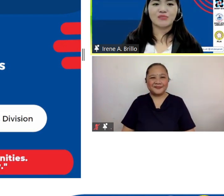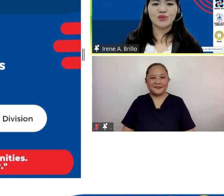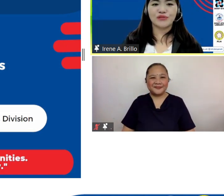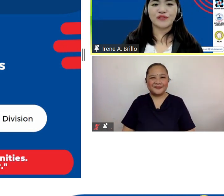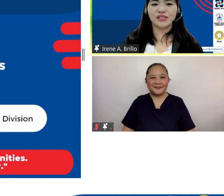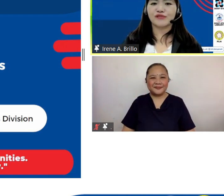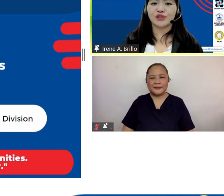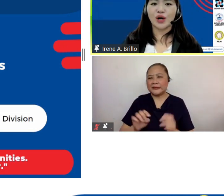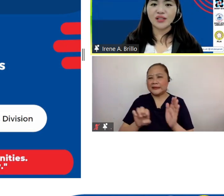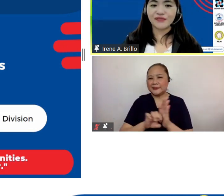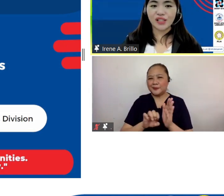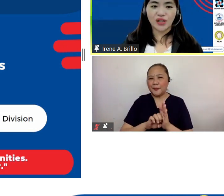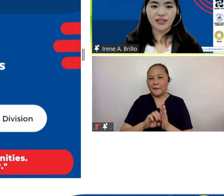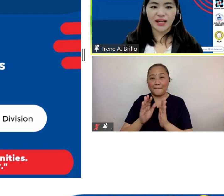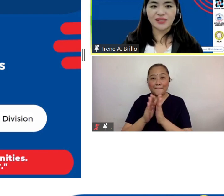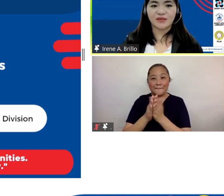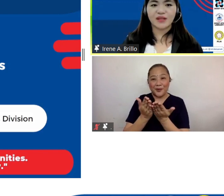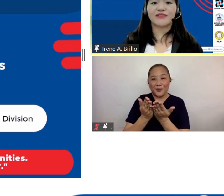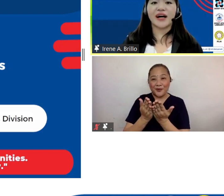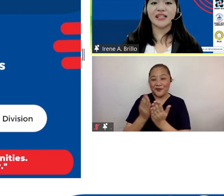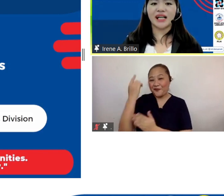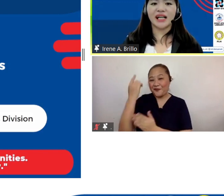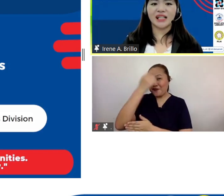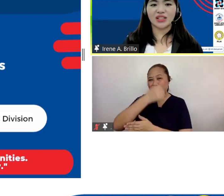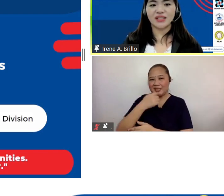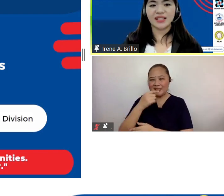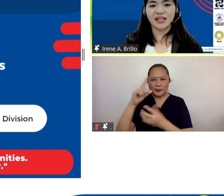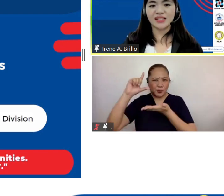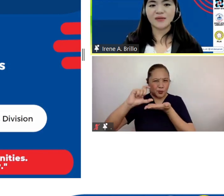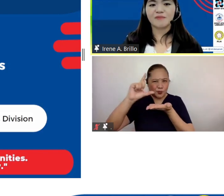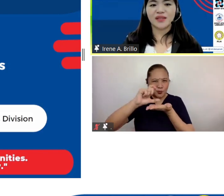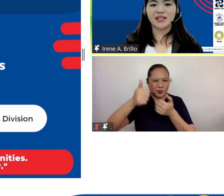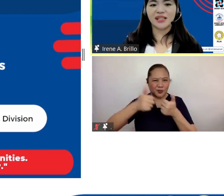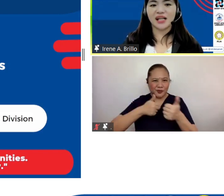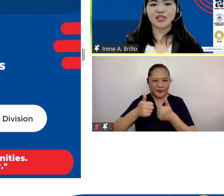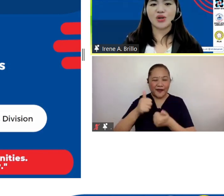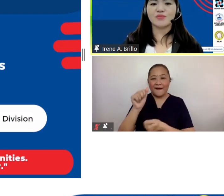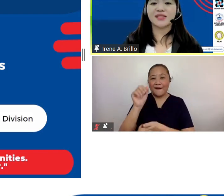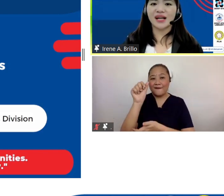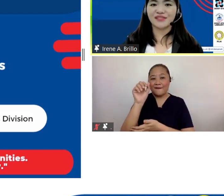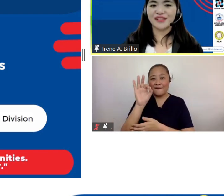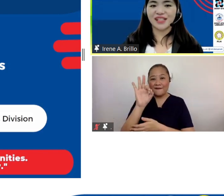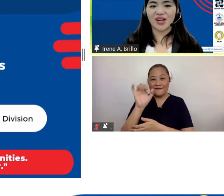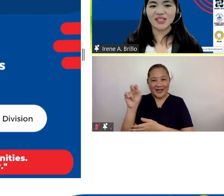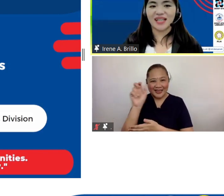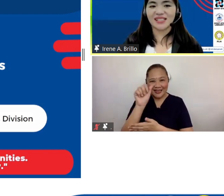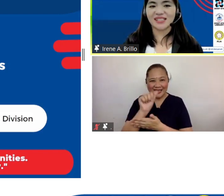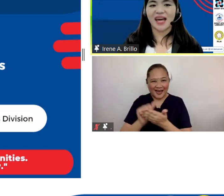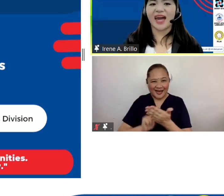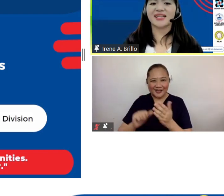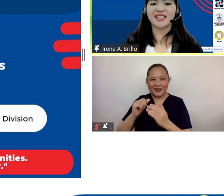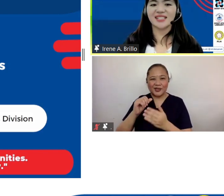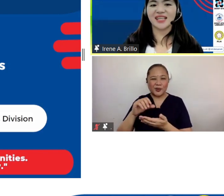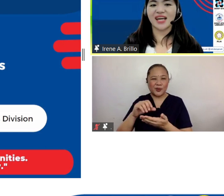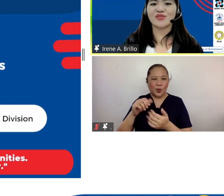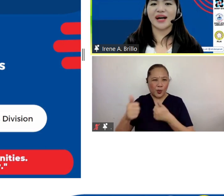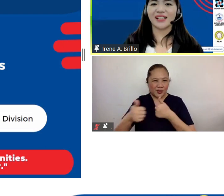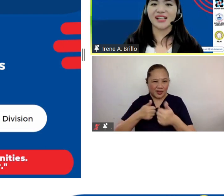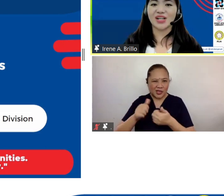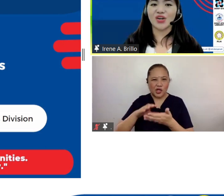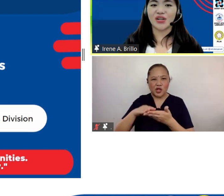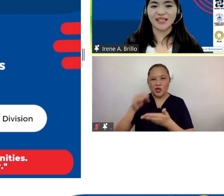Katulad ng book face photography contest, fan art contest, learning at home selfie contest, and